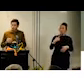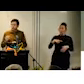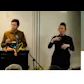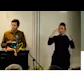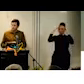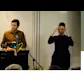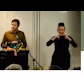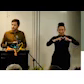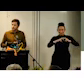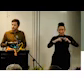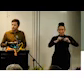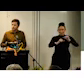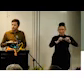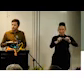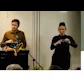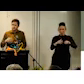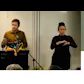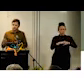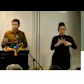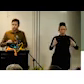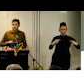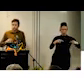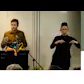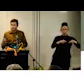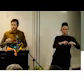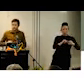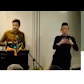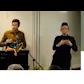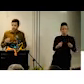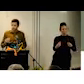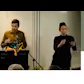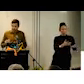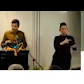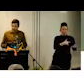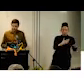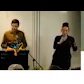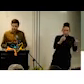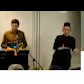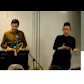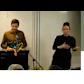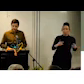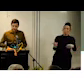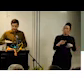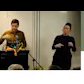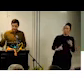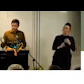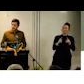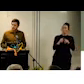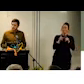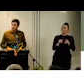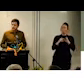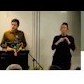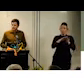are timed to each other, and they sort of indicate the right time for each other to occur, such that these nice big